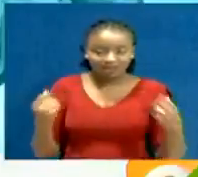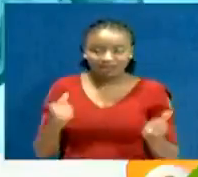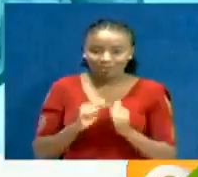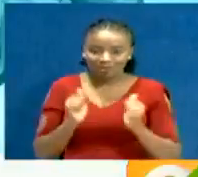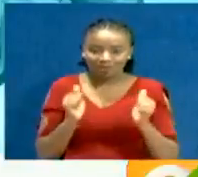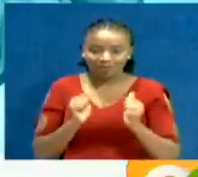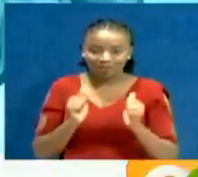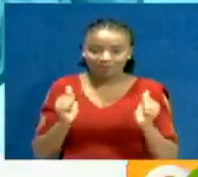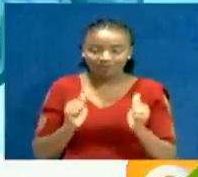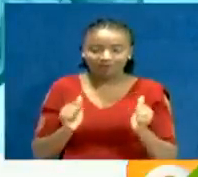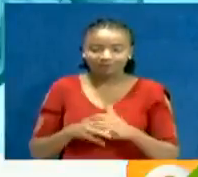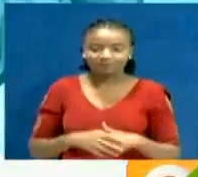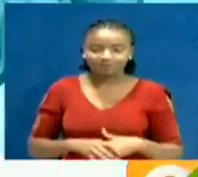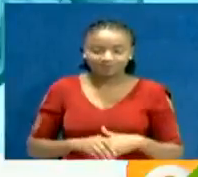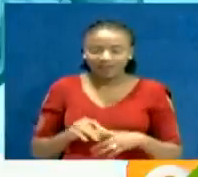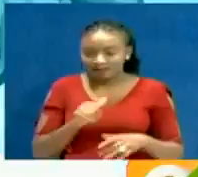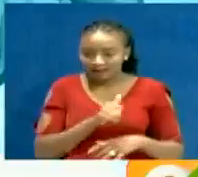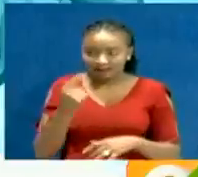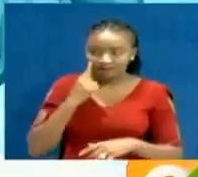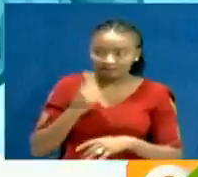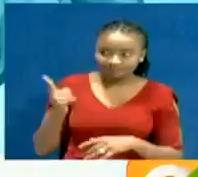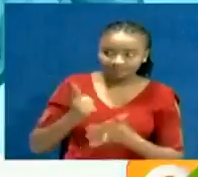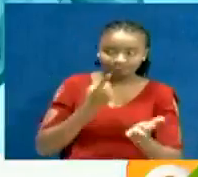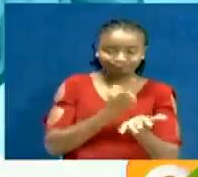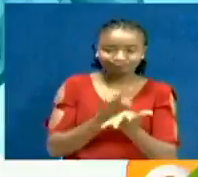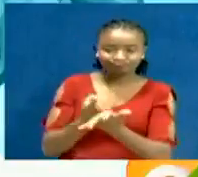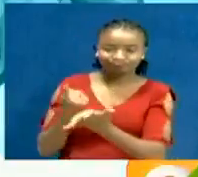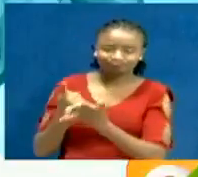as 1,079 remain admitted in various